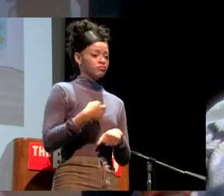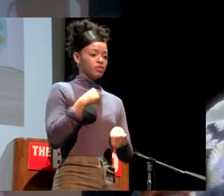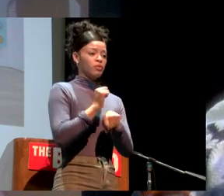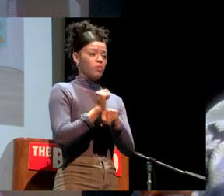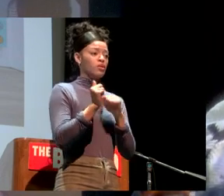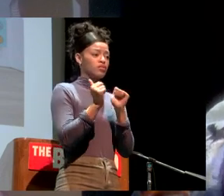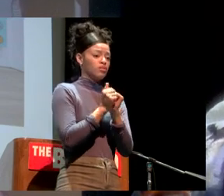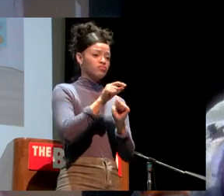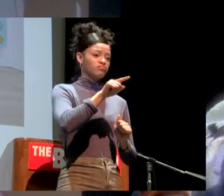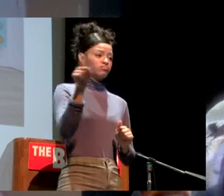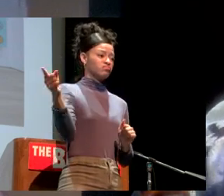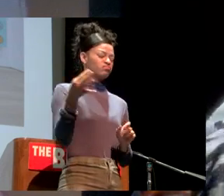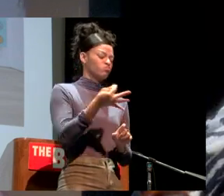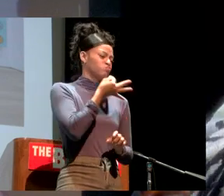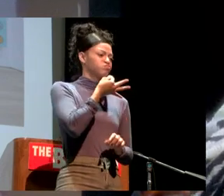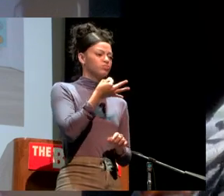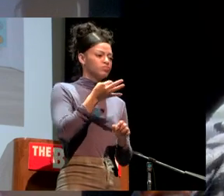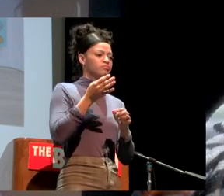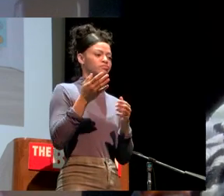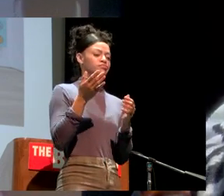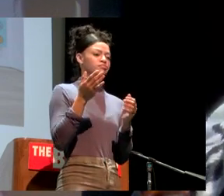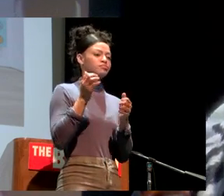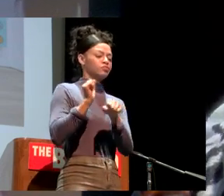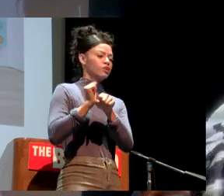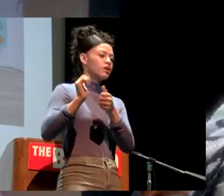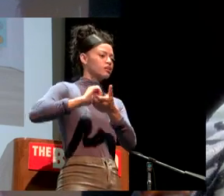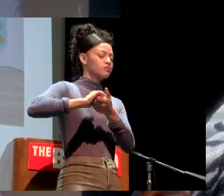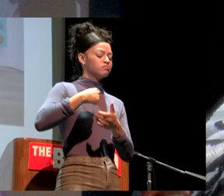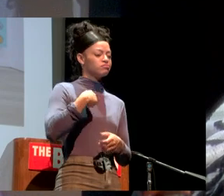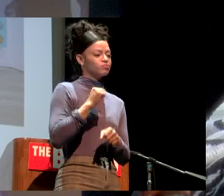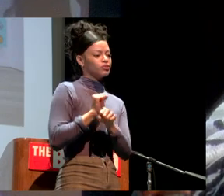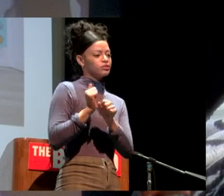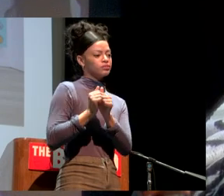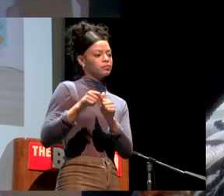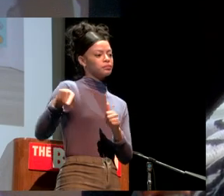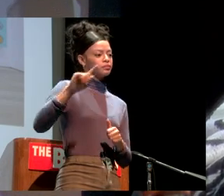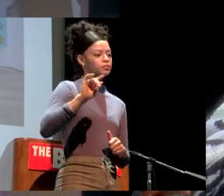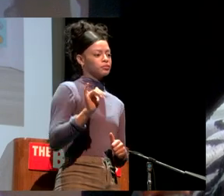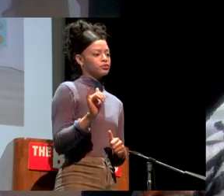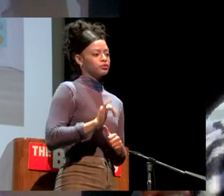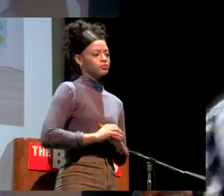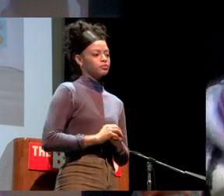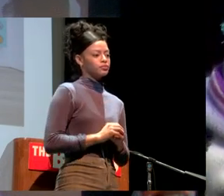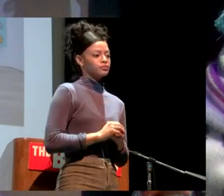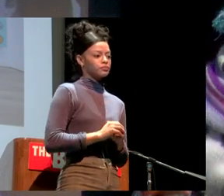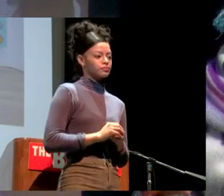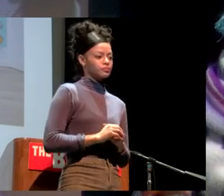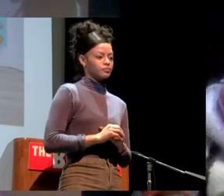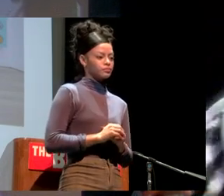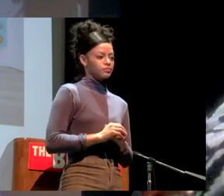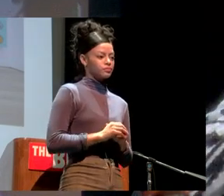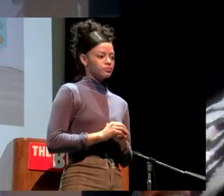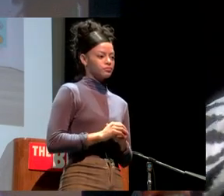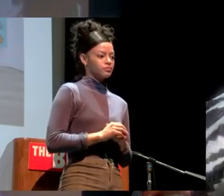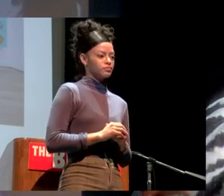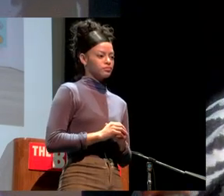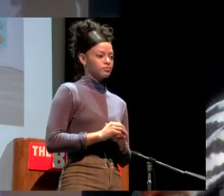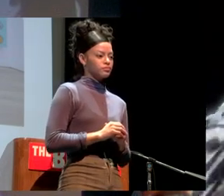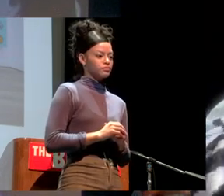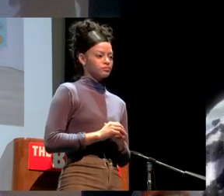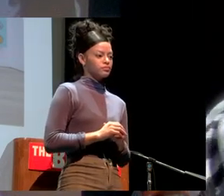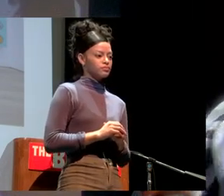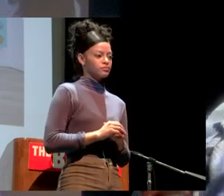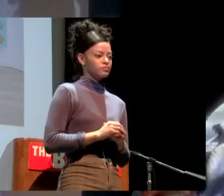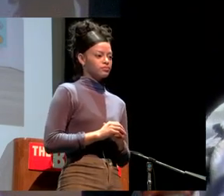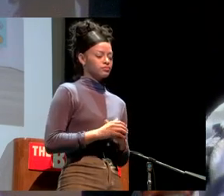you know, term is very short. That's why we have to shortcut. Yeah. So that means the, you know, this project was, you